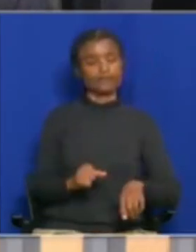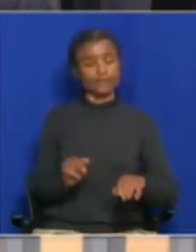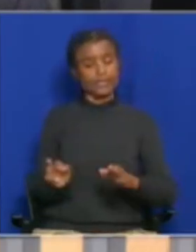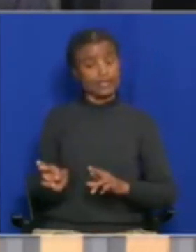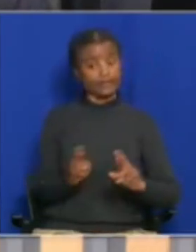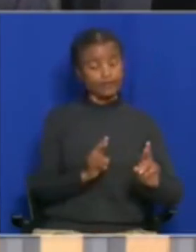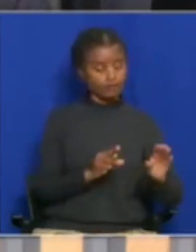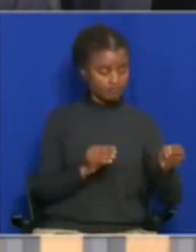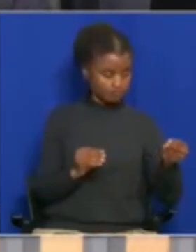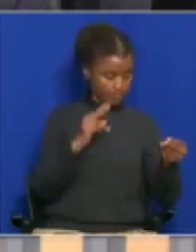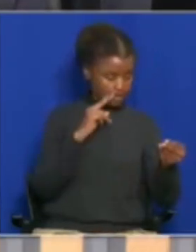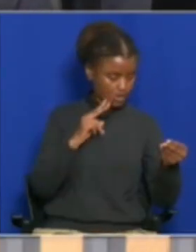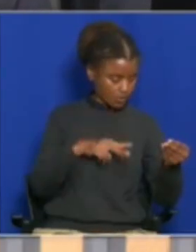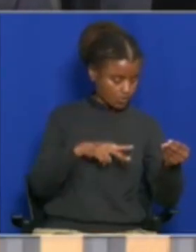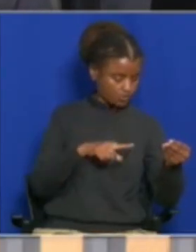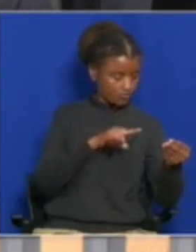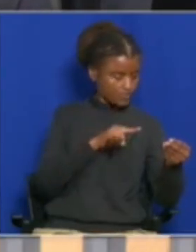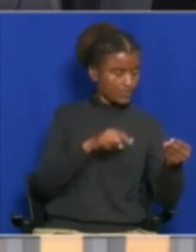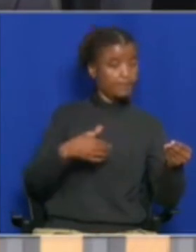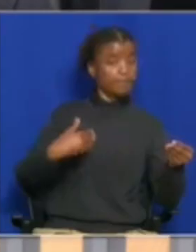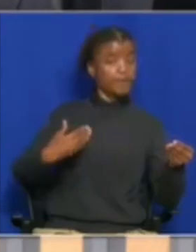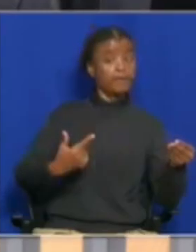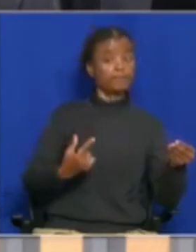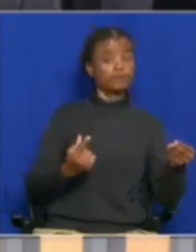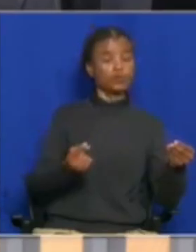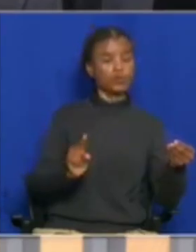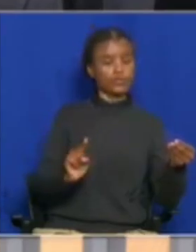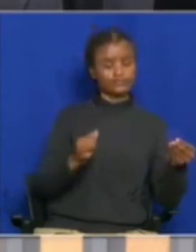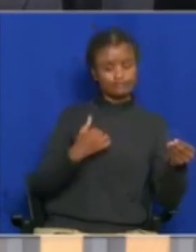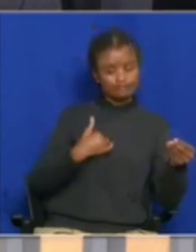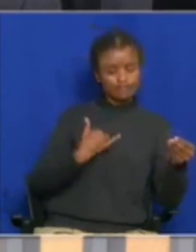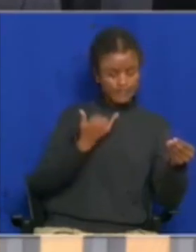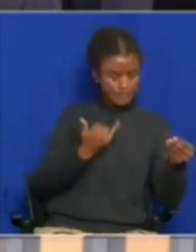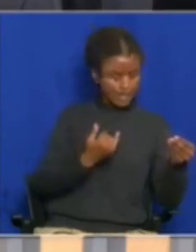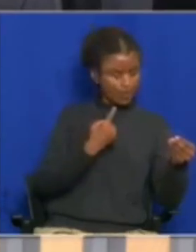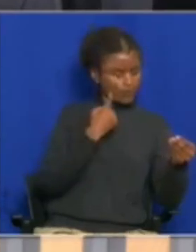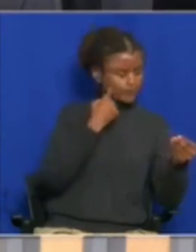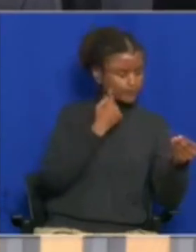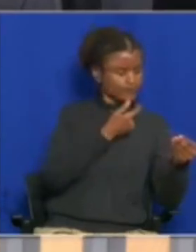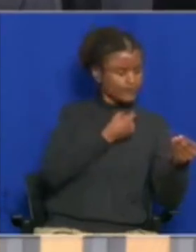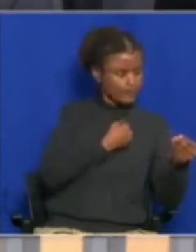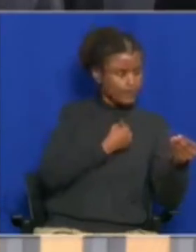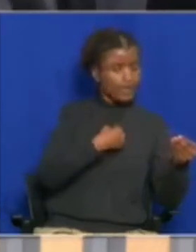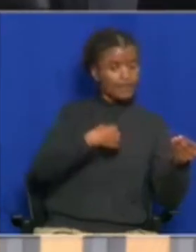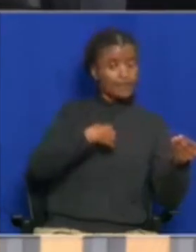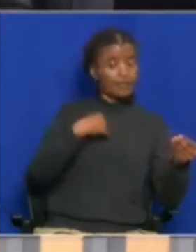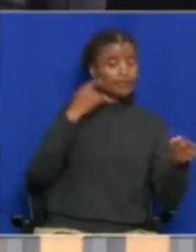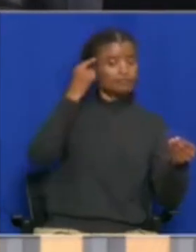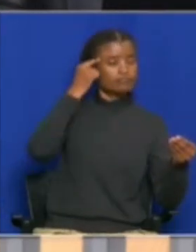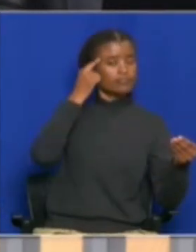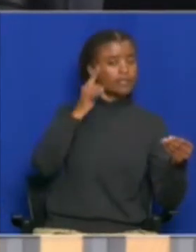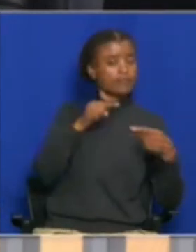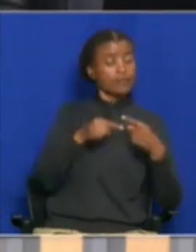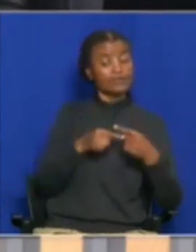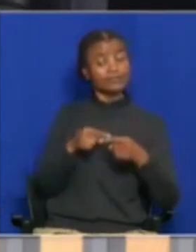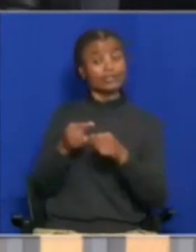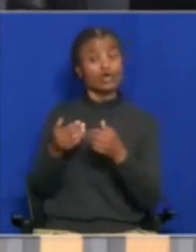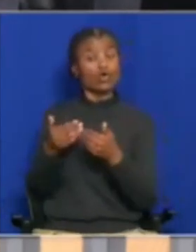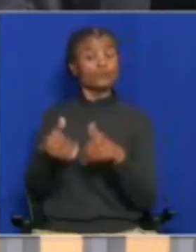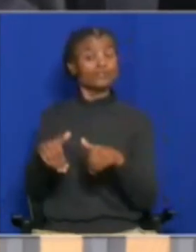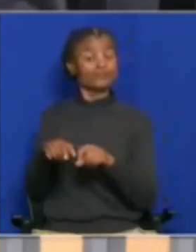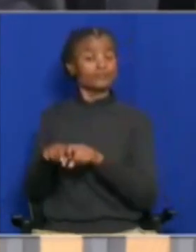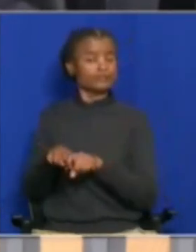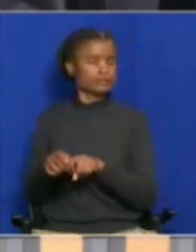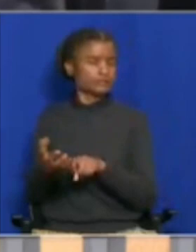that here I'm concerned with the objective test? Is that how you applied it? Because my sense when you responded